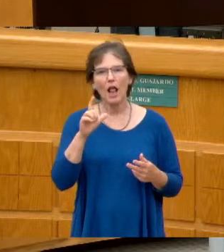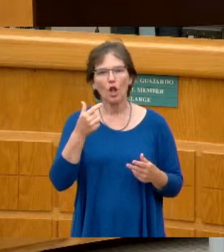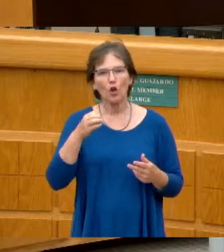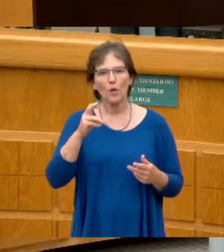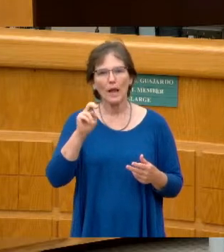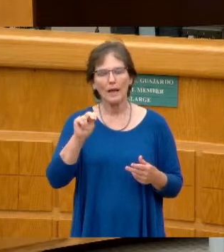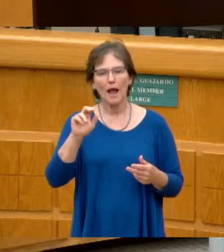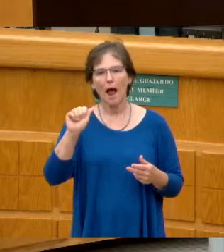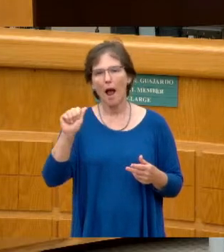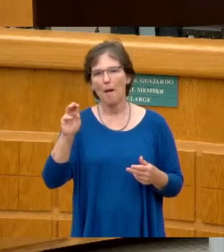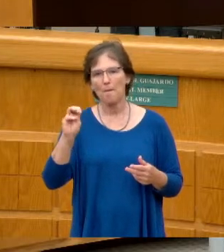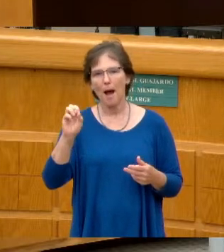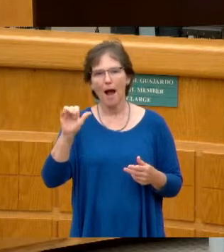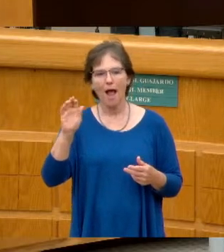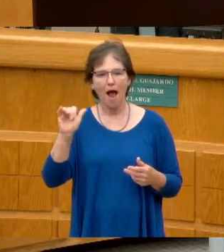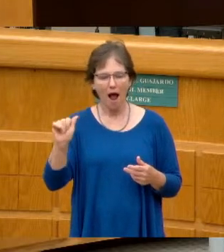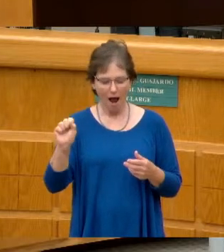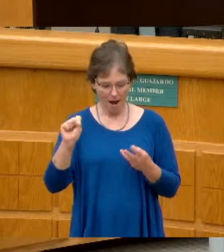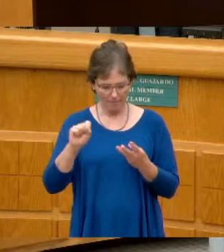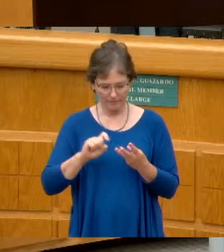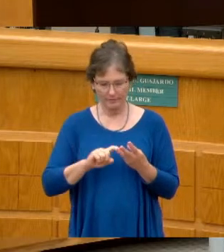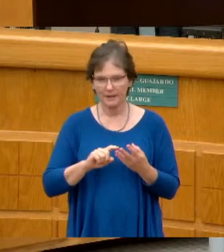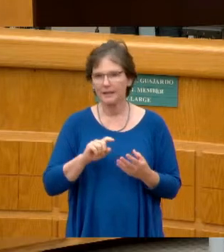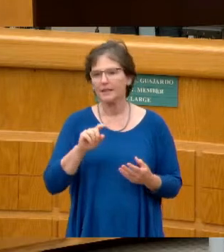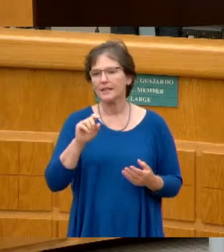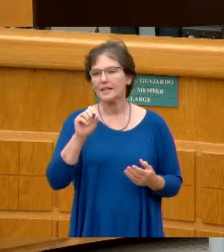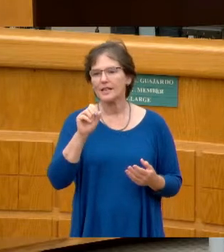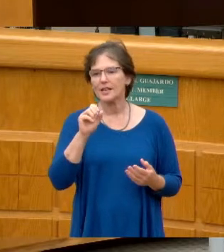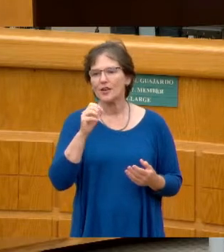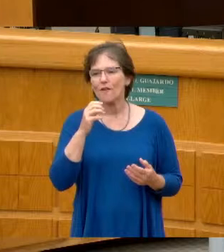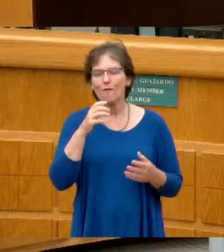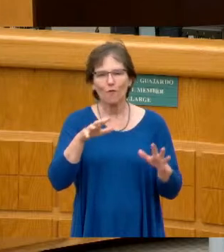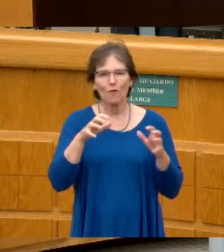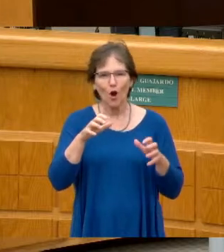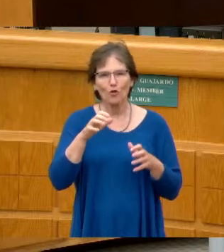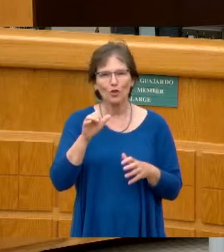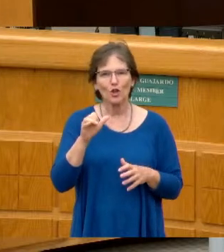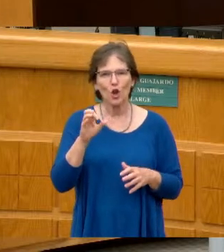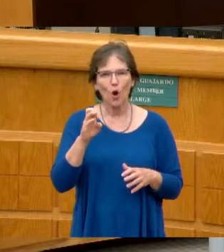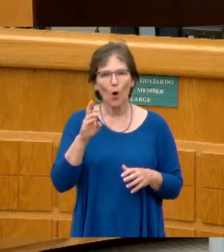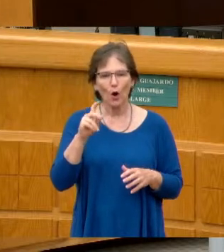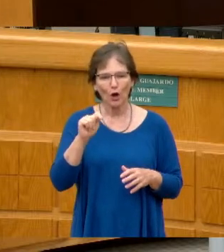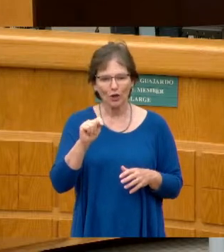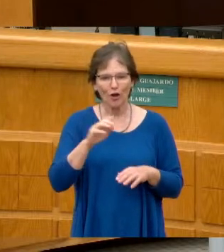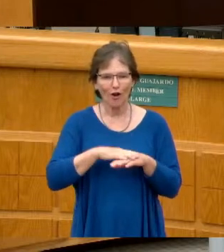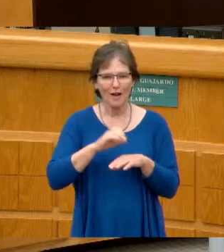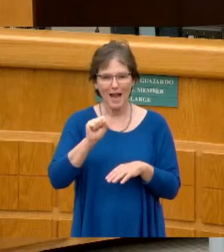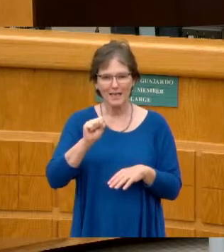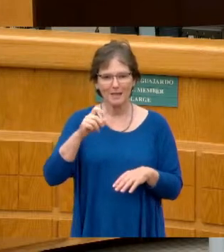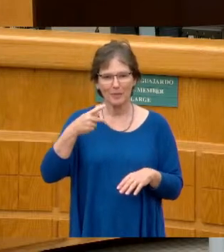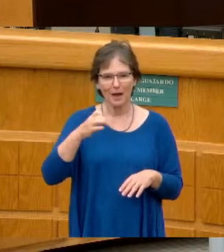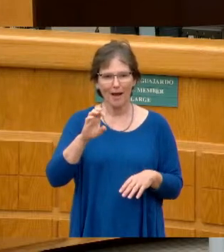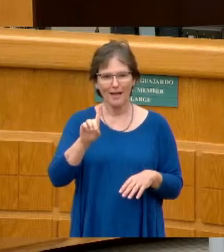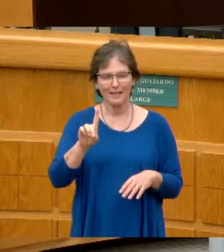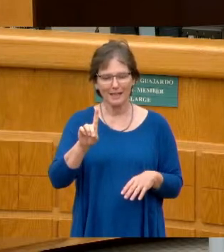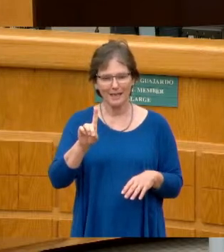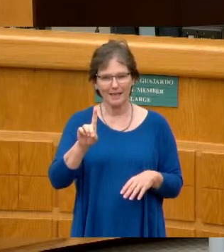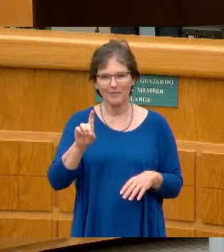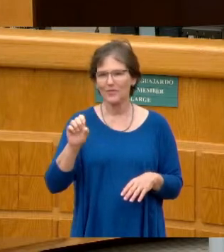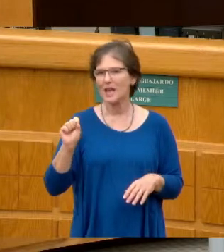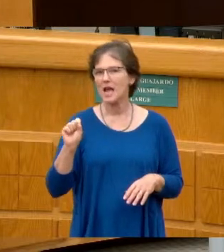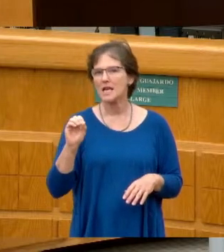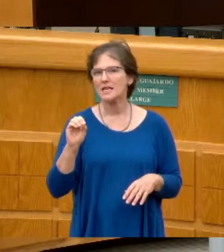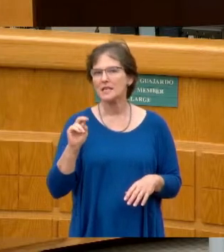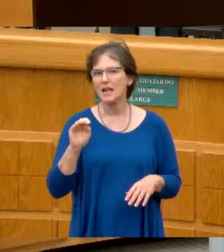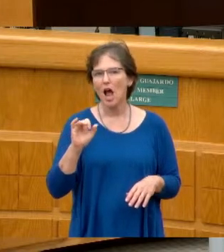Landing, Taqueria Jalisco on South Padre Island Drive, Burger King on Old Brownsville Road, the Stripe